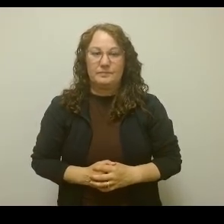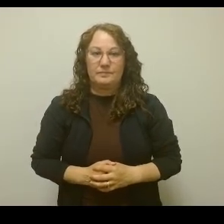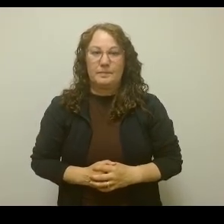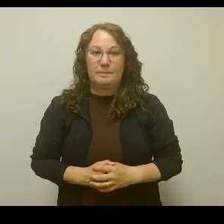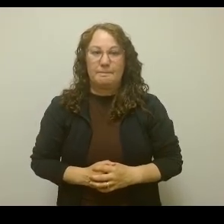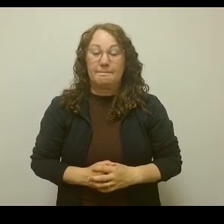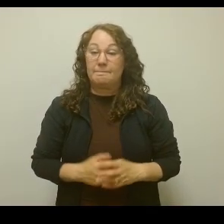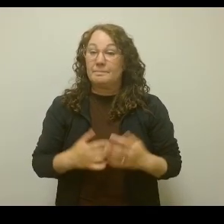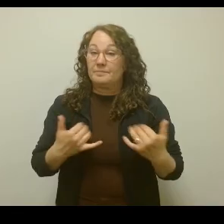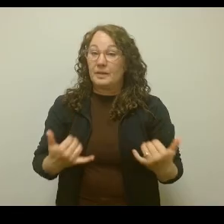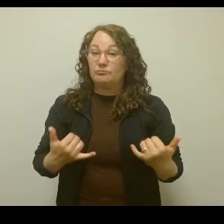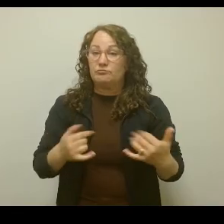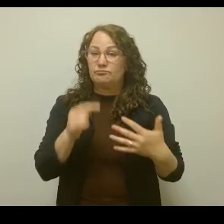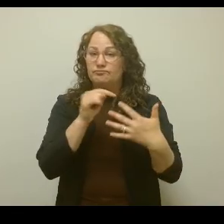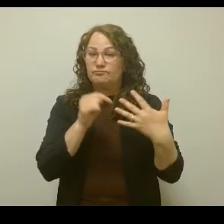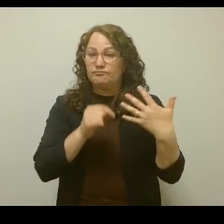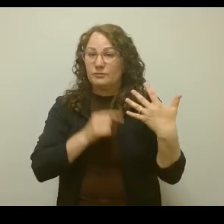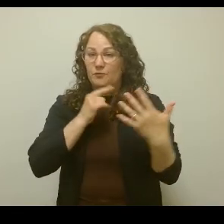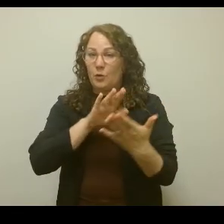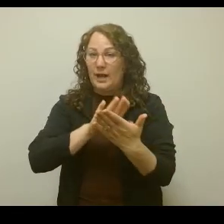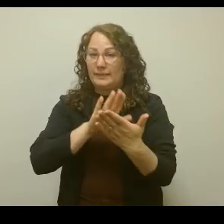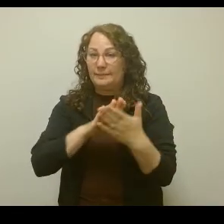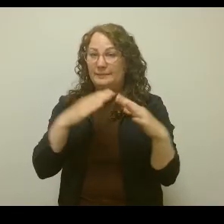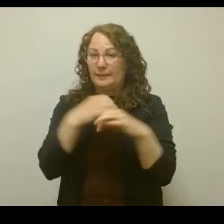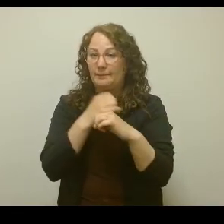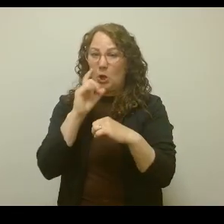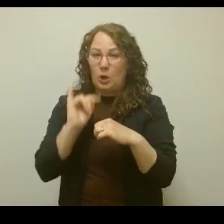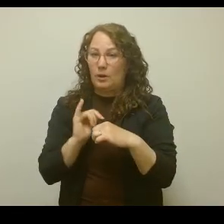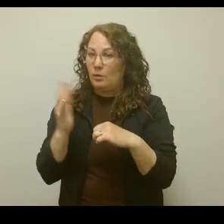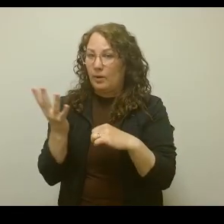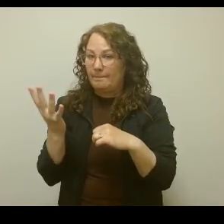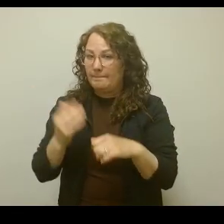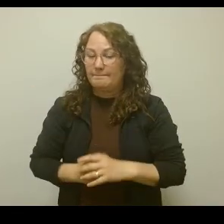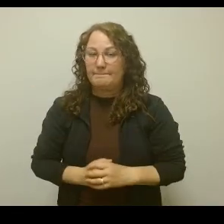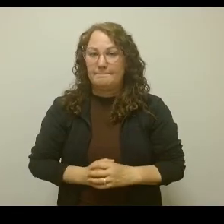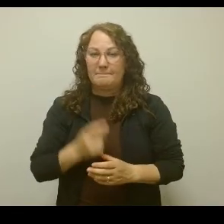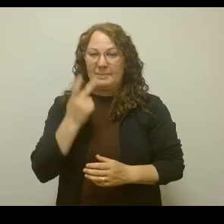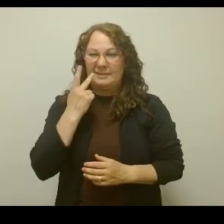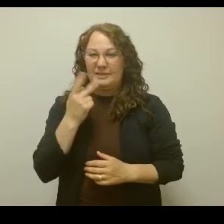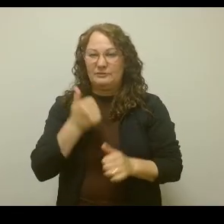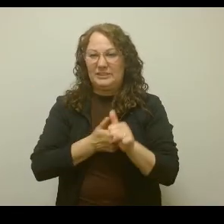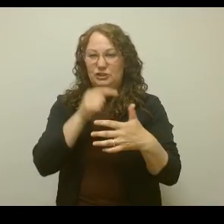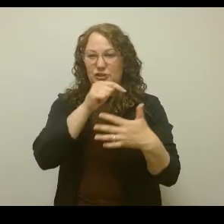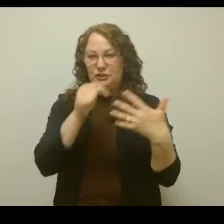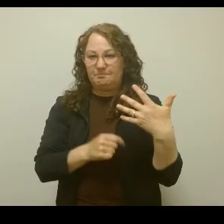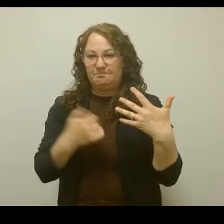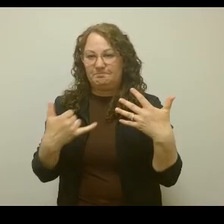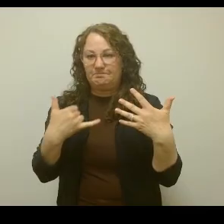So what are the features of an academic summary? Let's look at these features in detail now.